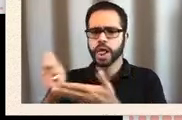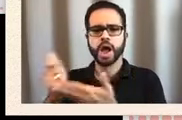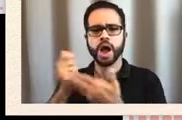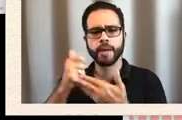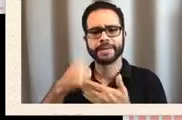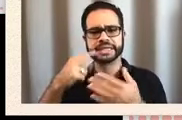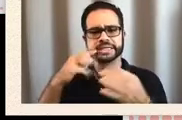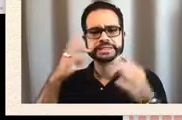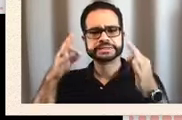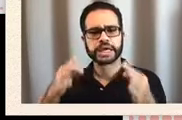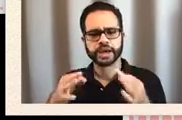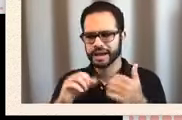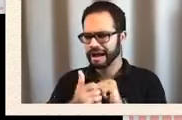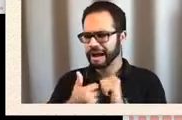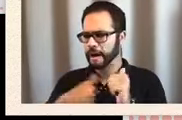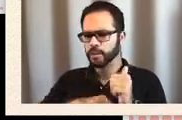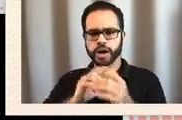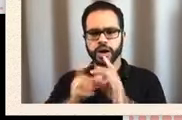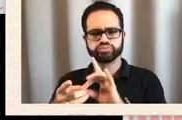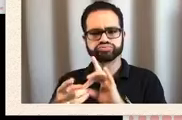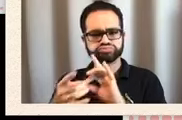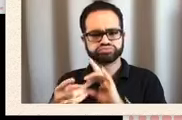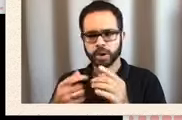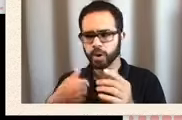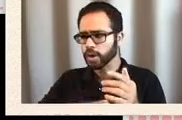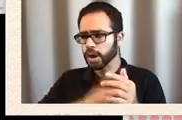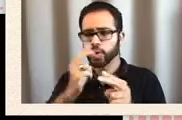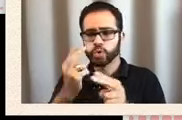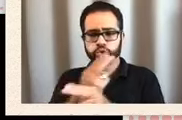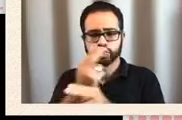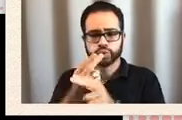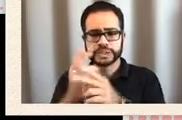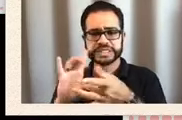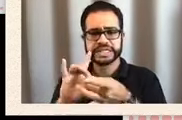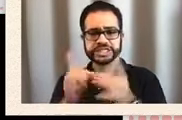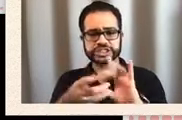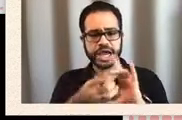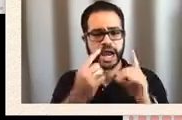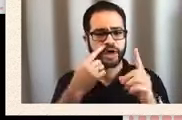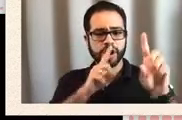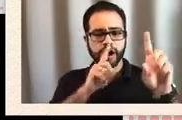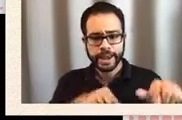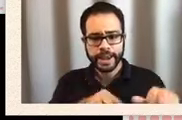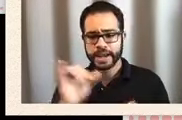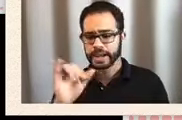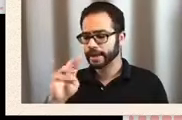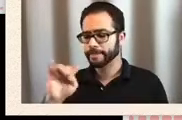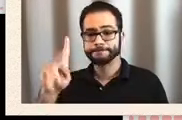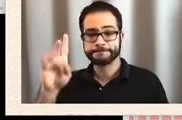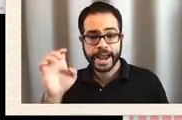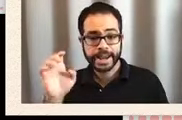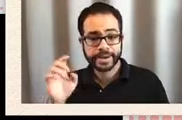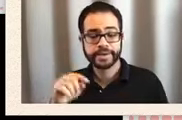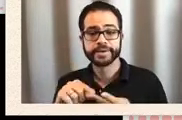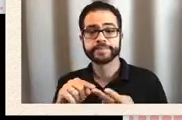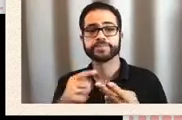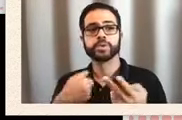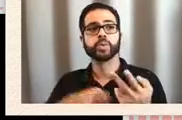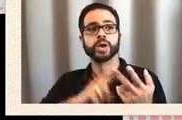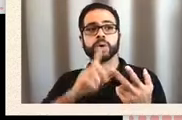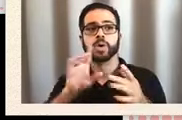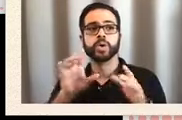going to work together? Are we going to use a chain of command type process like Mike's? Are we going to do